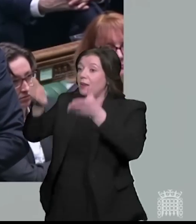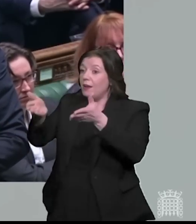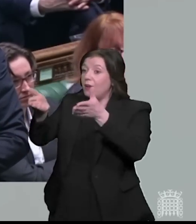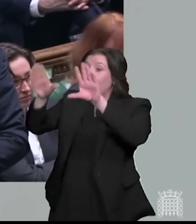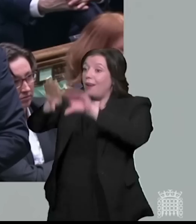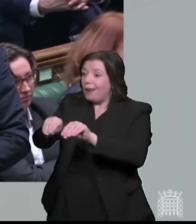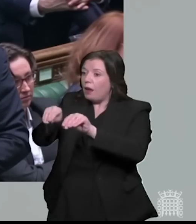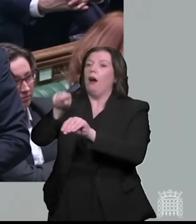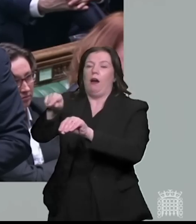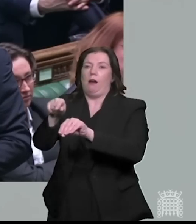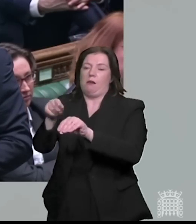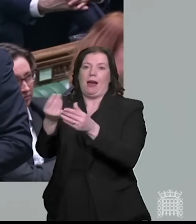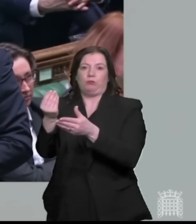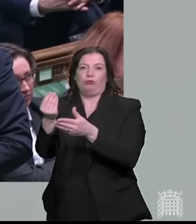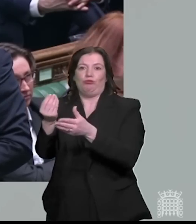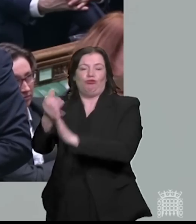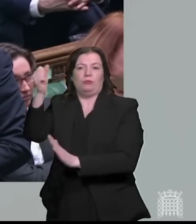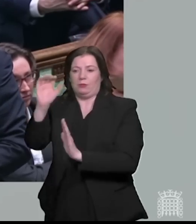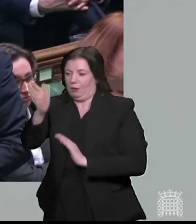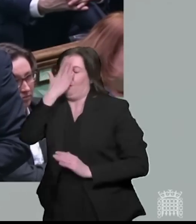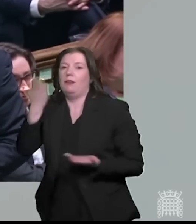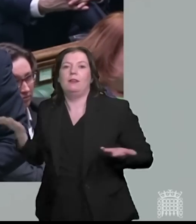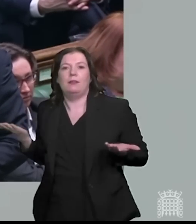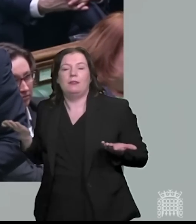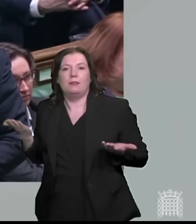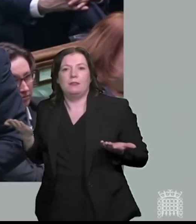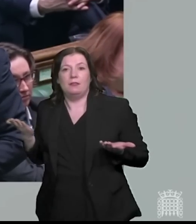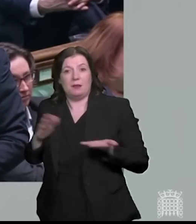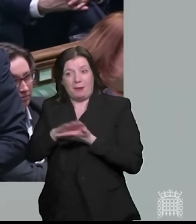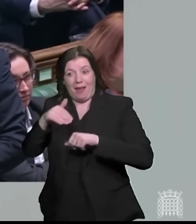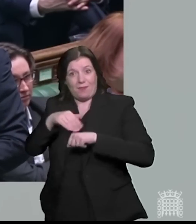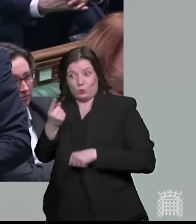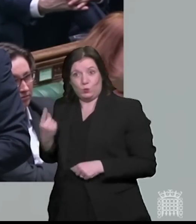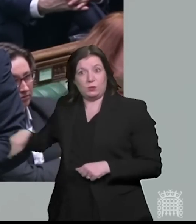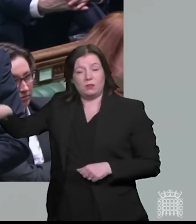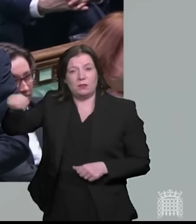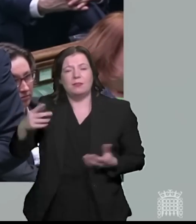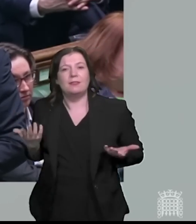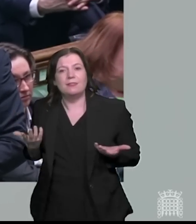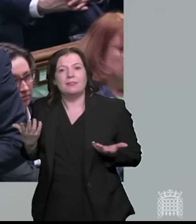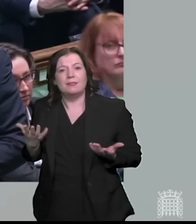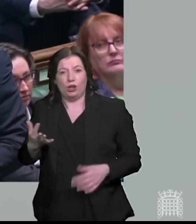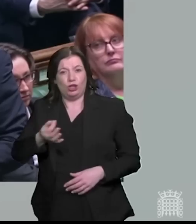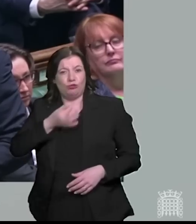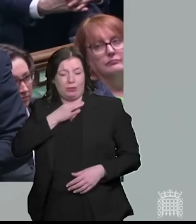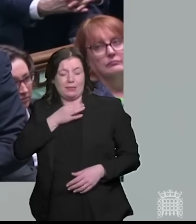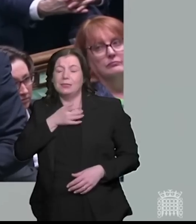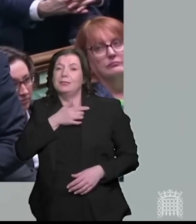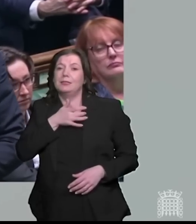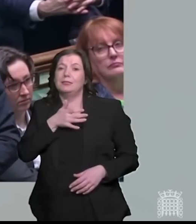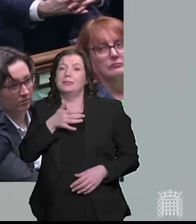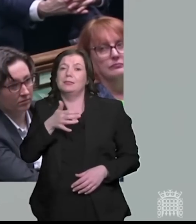takes place. Massive costs to the consumer and a near unlimited contingent risk placed on